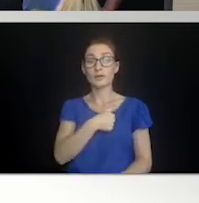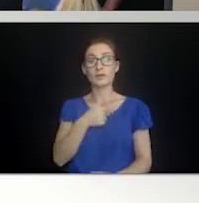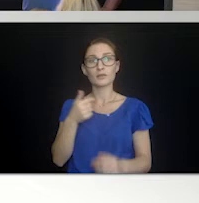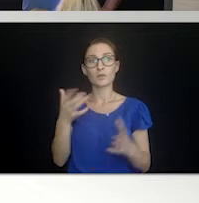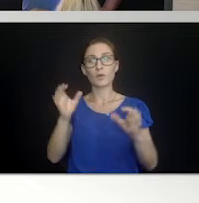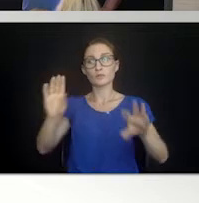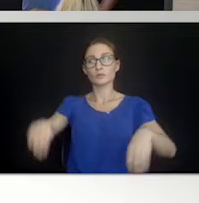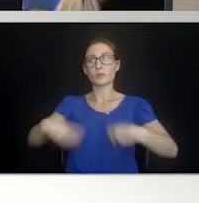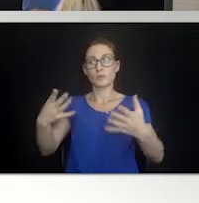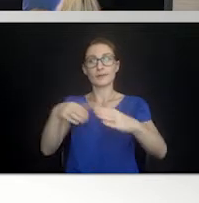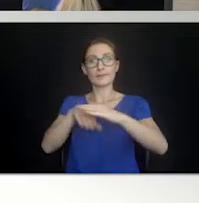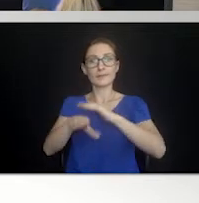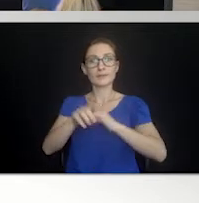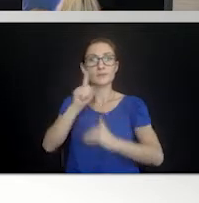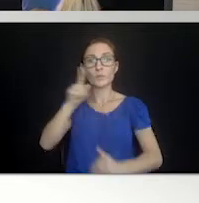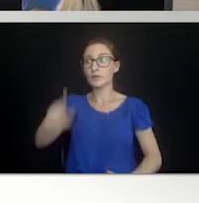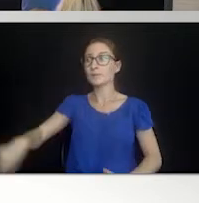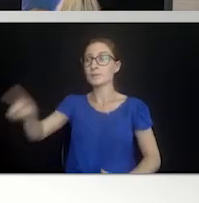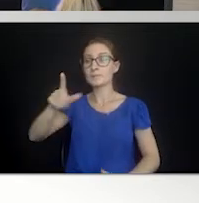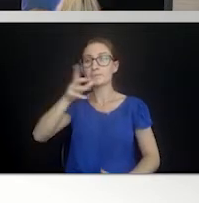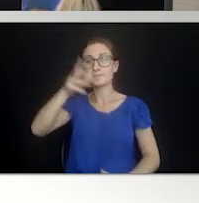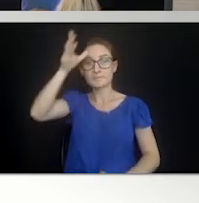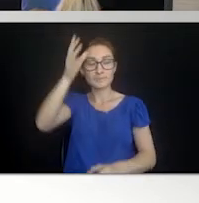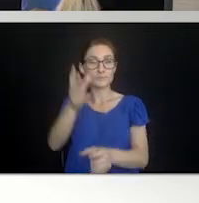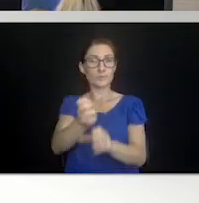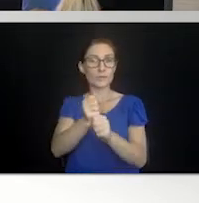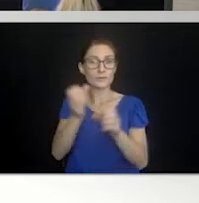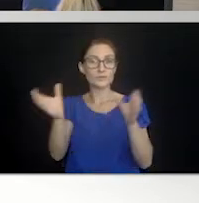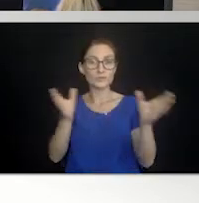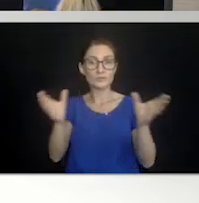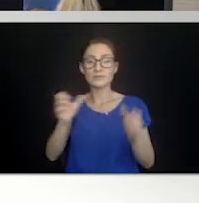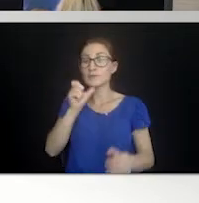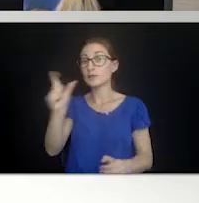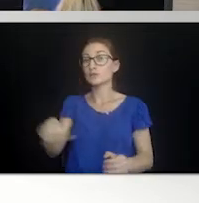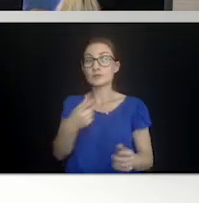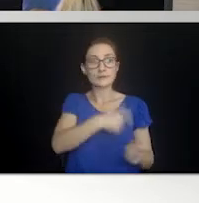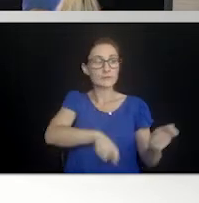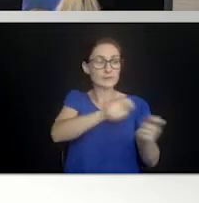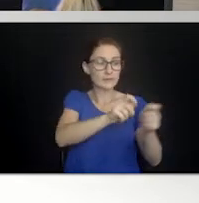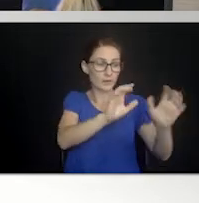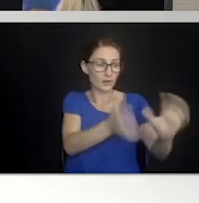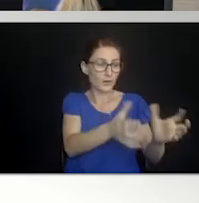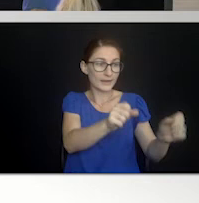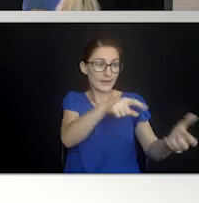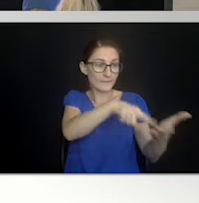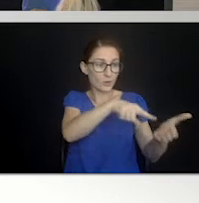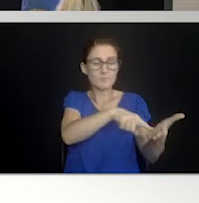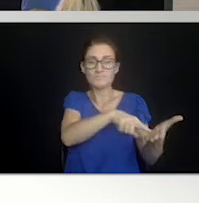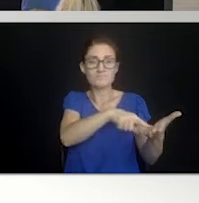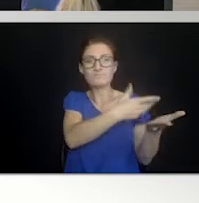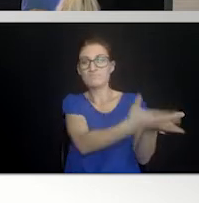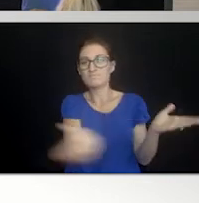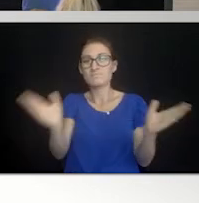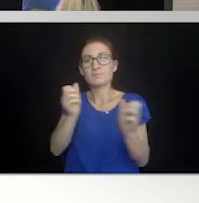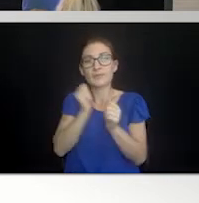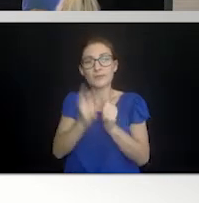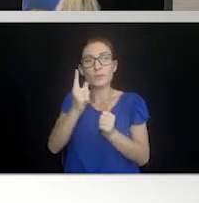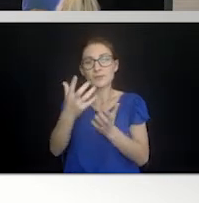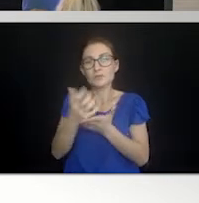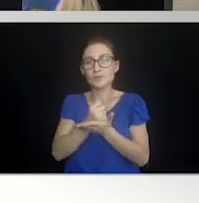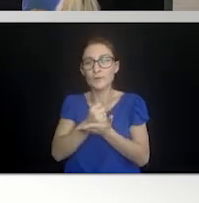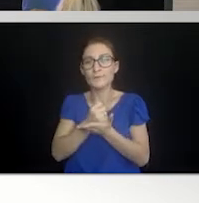access to give parents the ability to have those services that not just a choice few deserve,